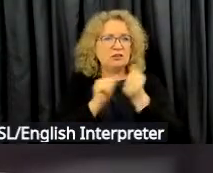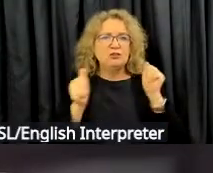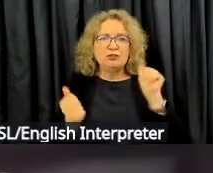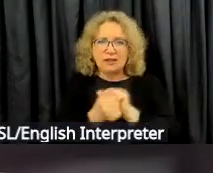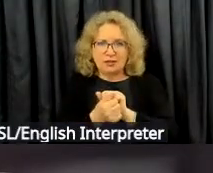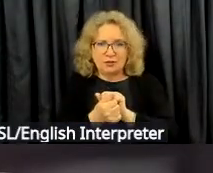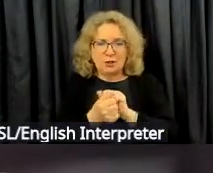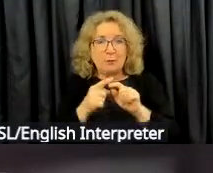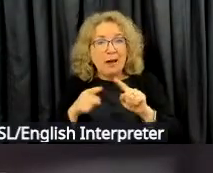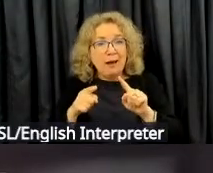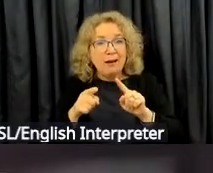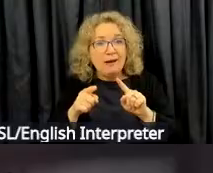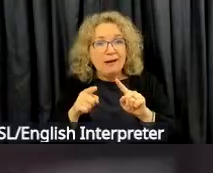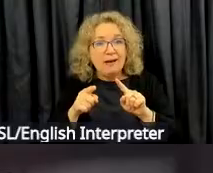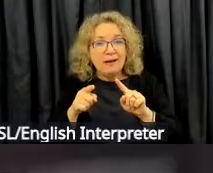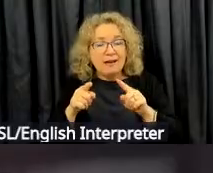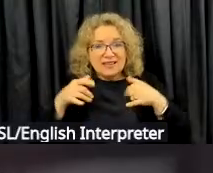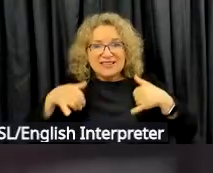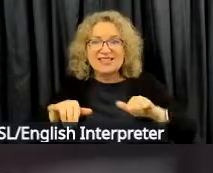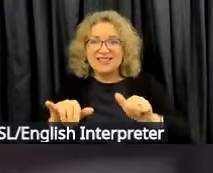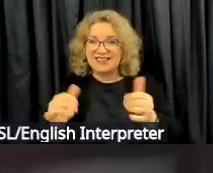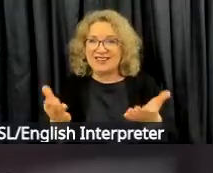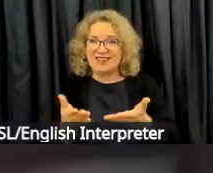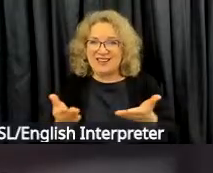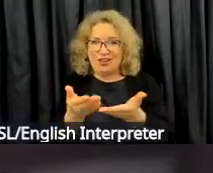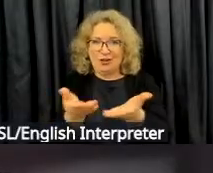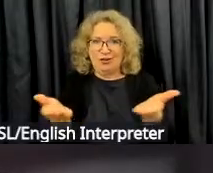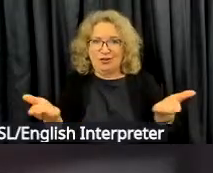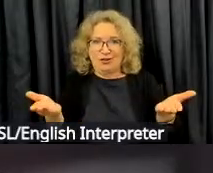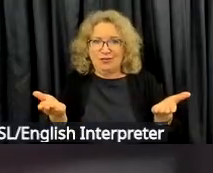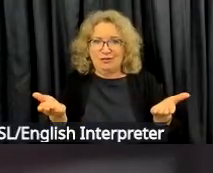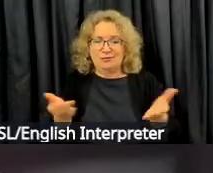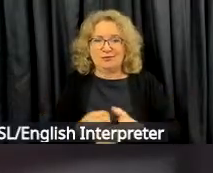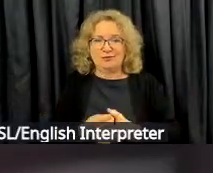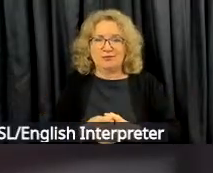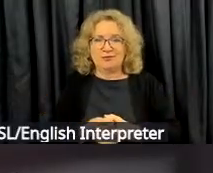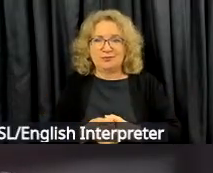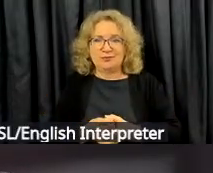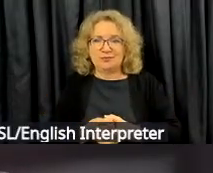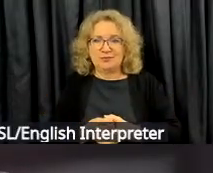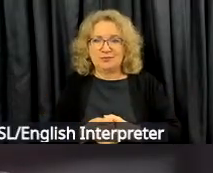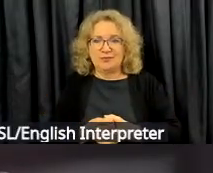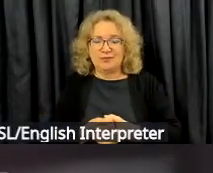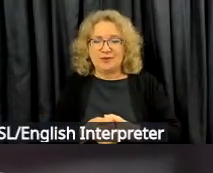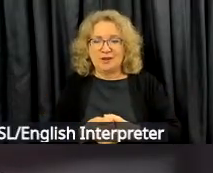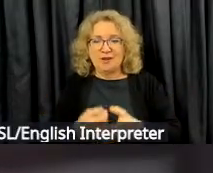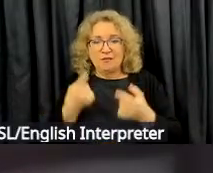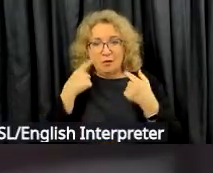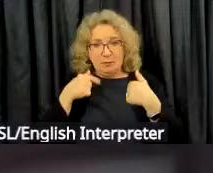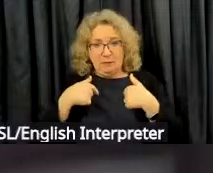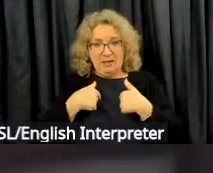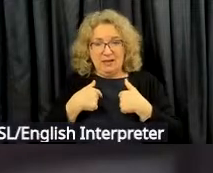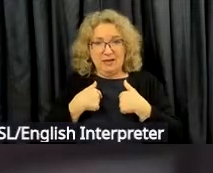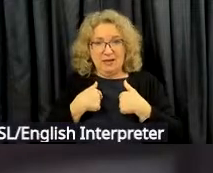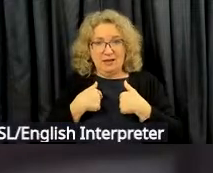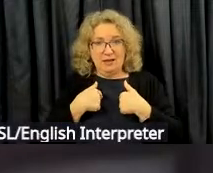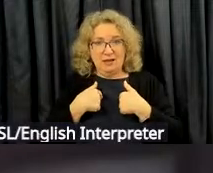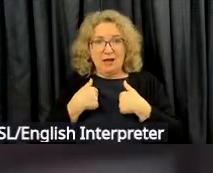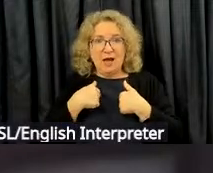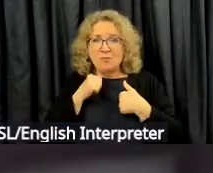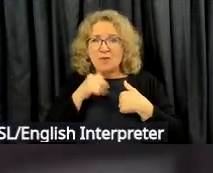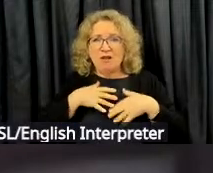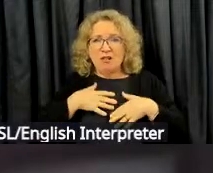still here. And so I think, to me, I'm not